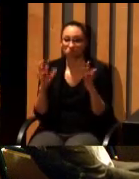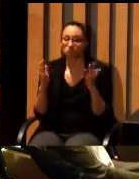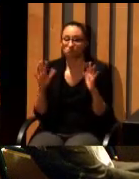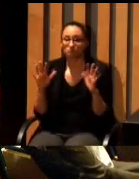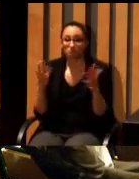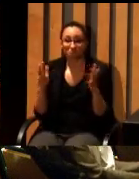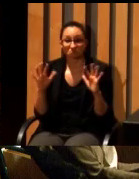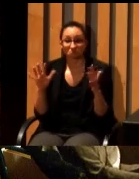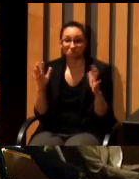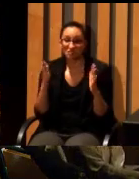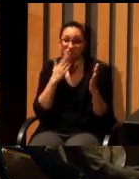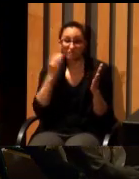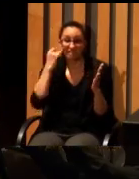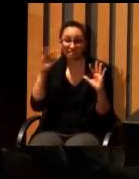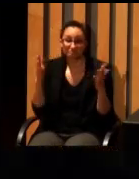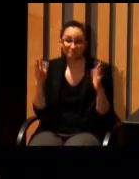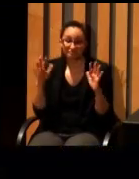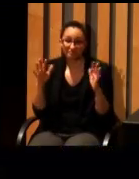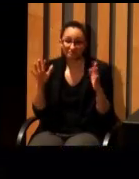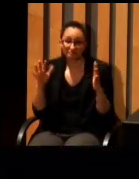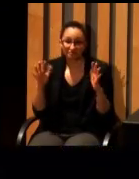Great idea.